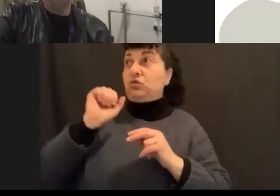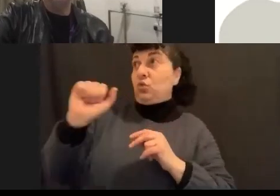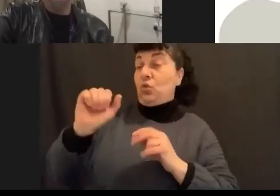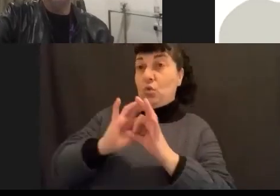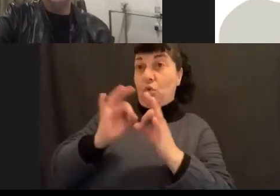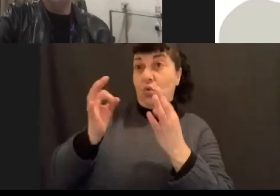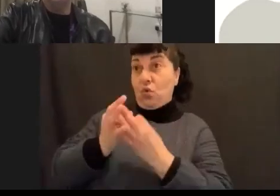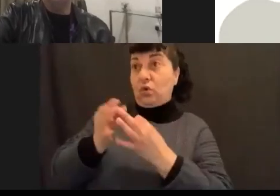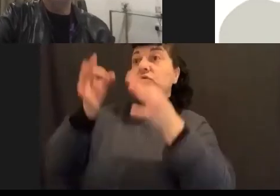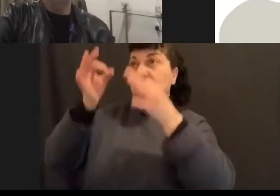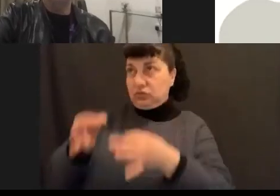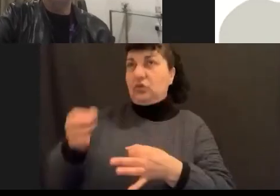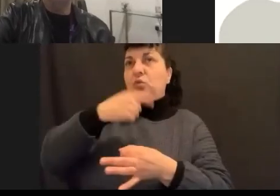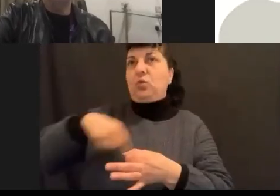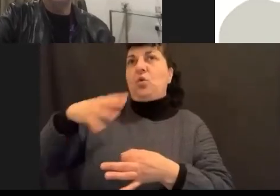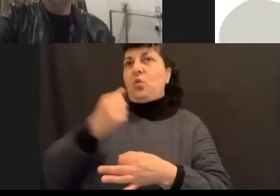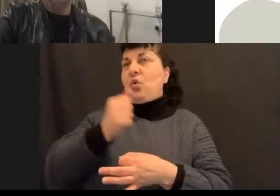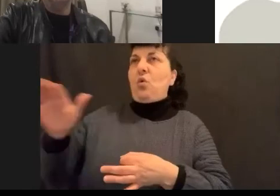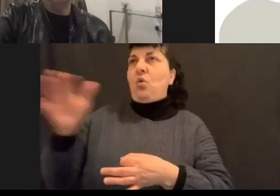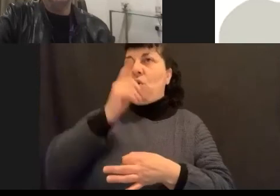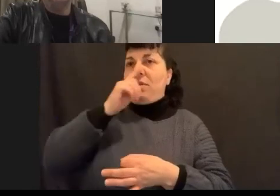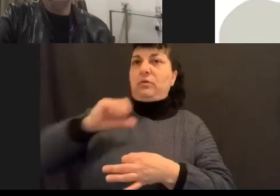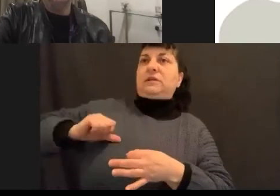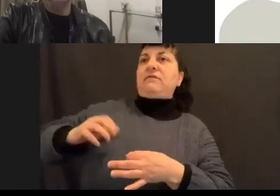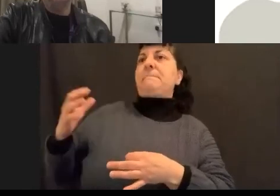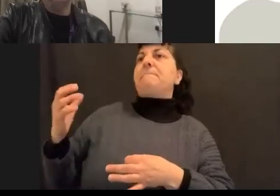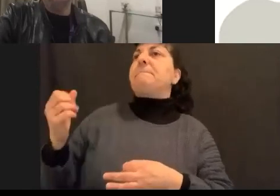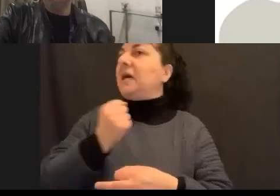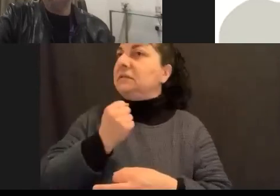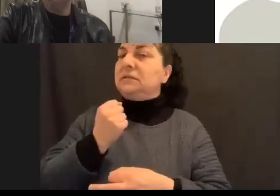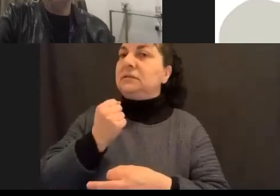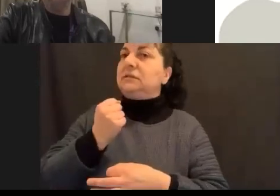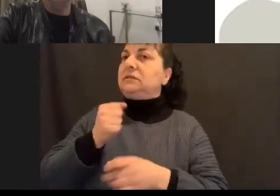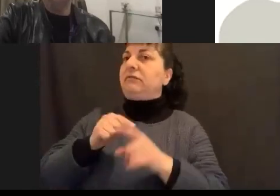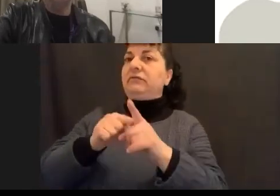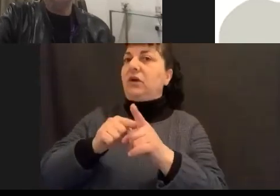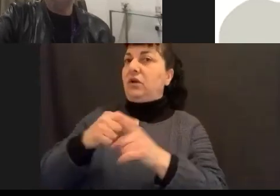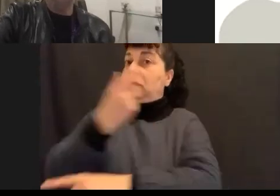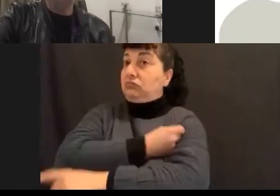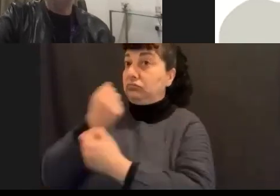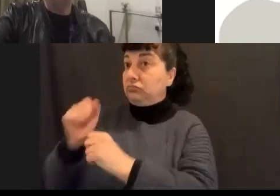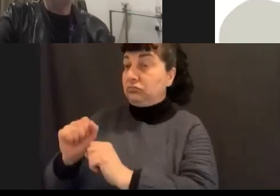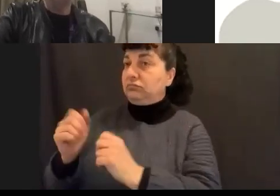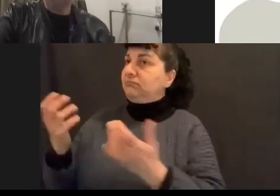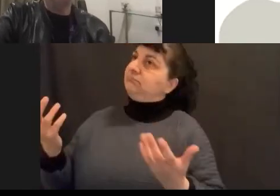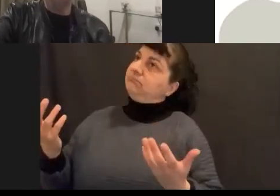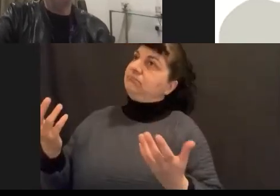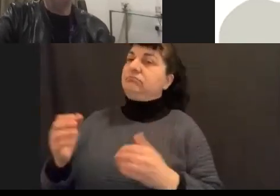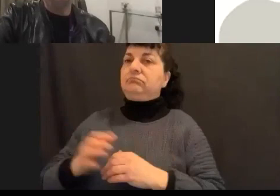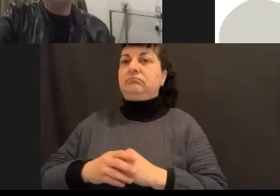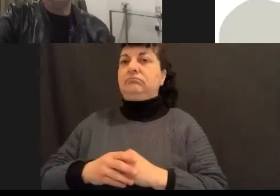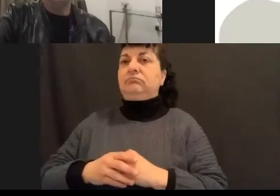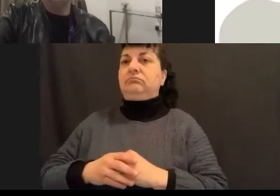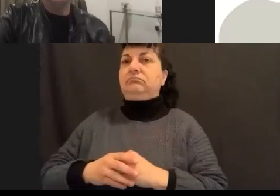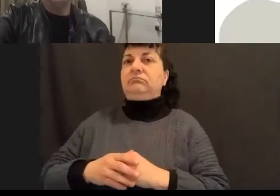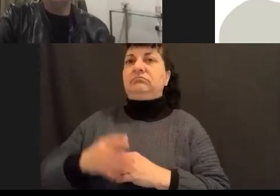policy, then that may be something that is part of your EBA and you have to do. It's not a requirement from the public health